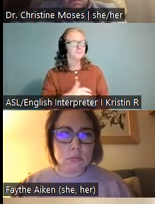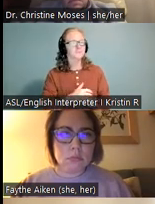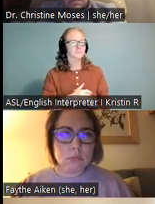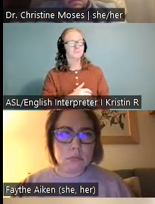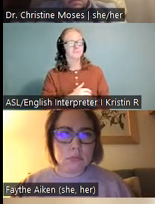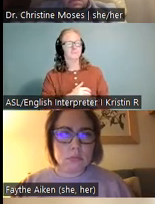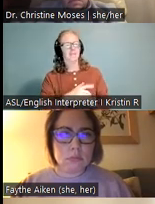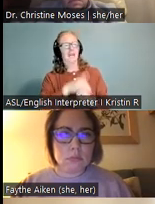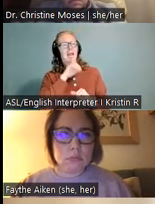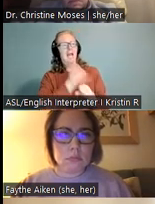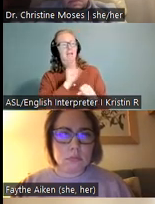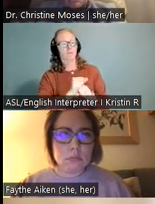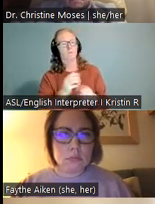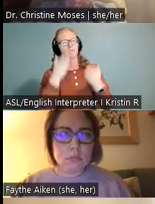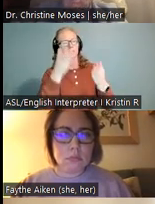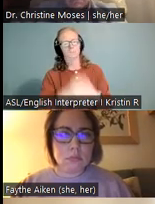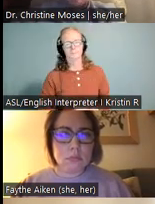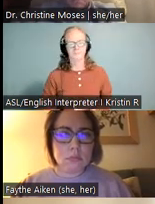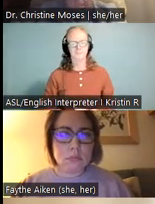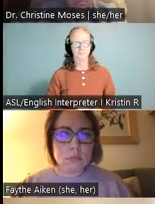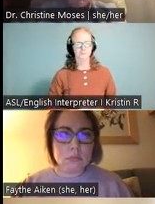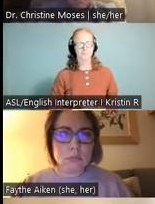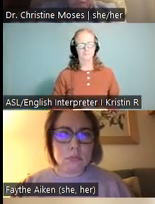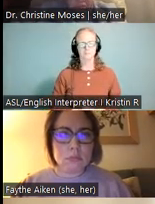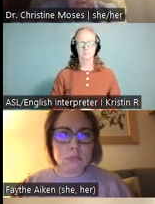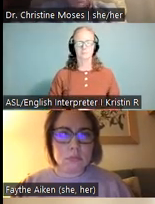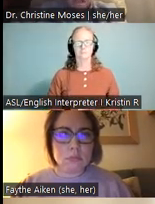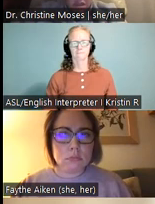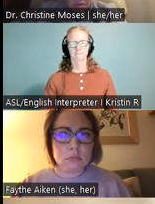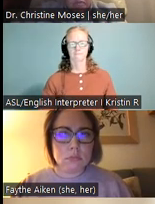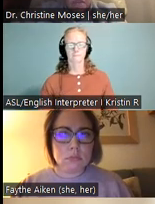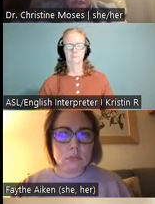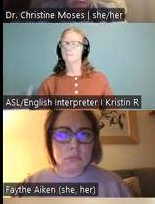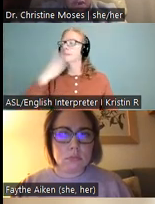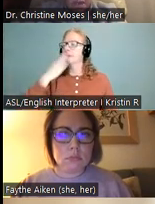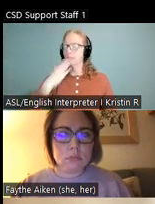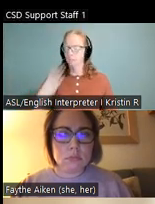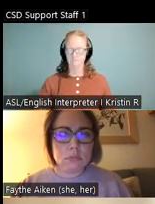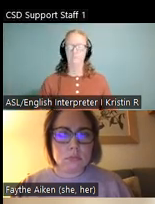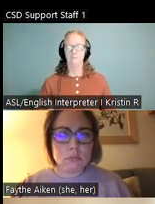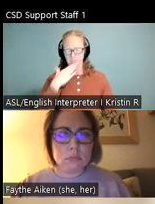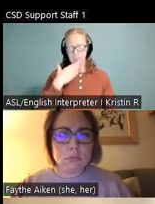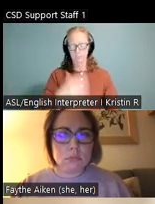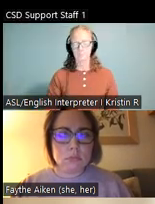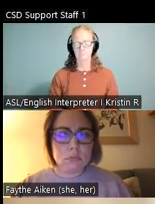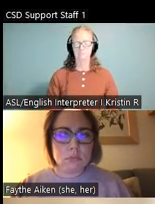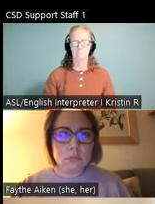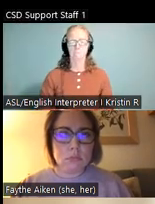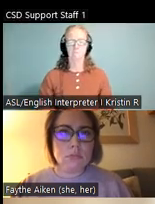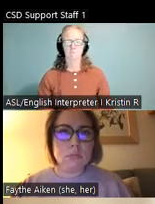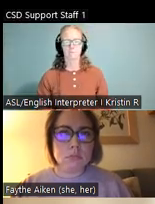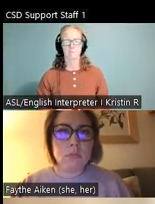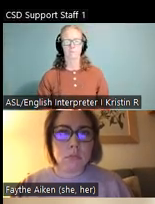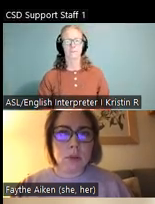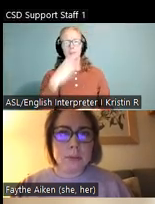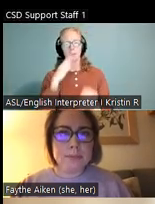providing a suggestion to answer Dr. Moses. Thank you. Thank you very much. Thank